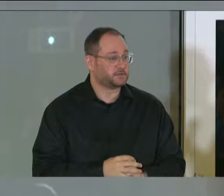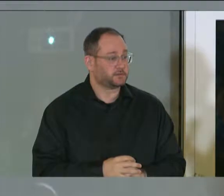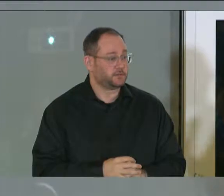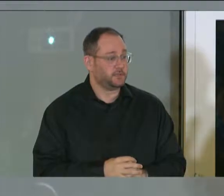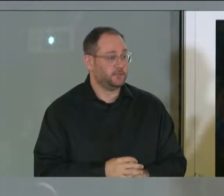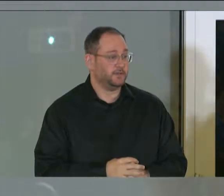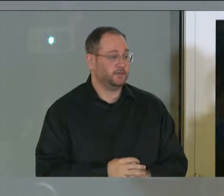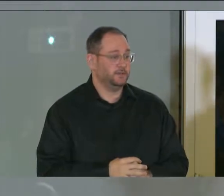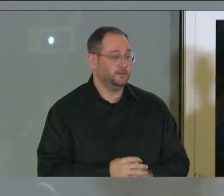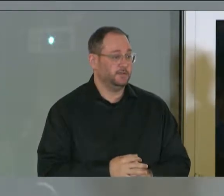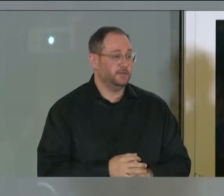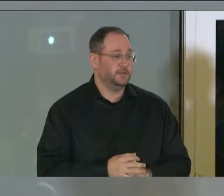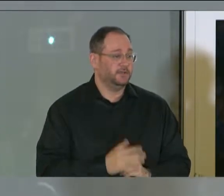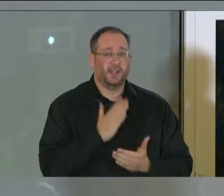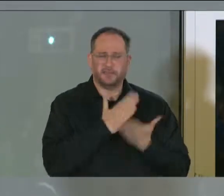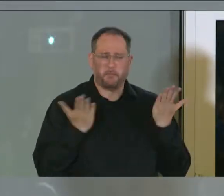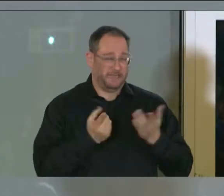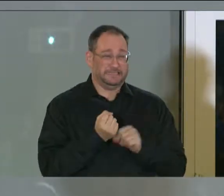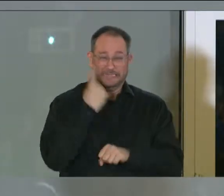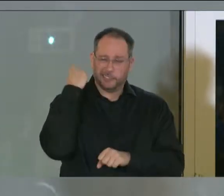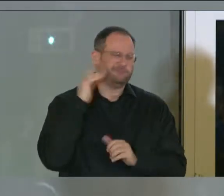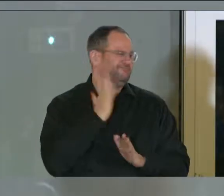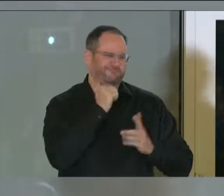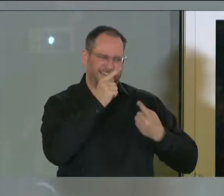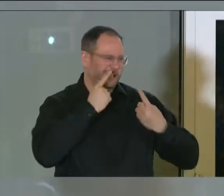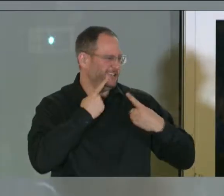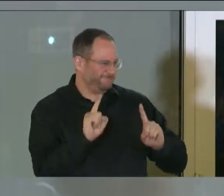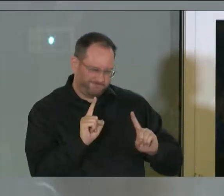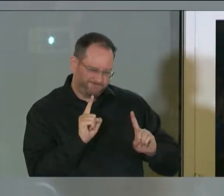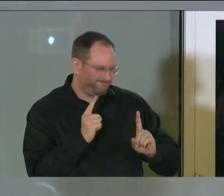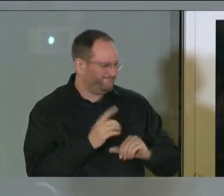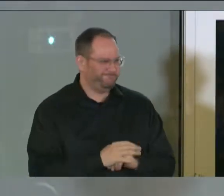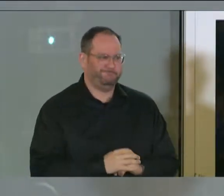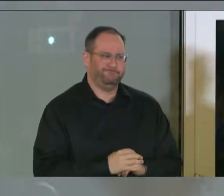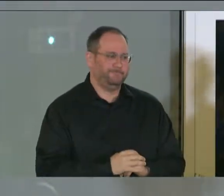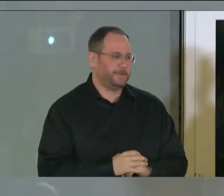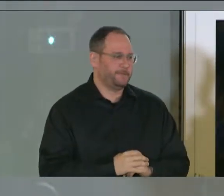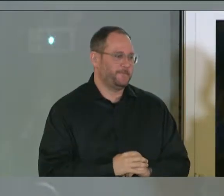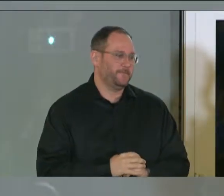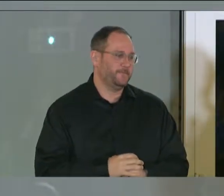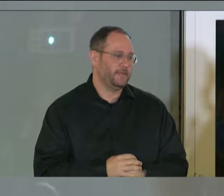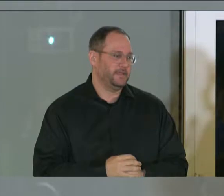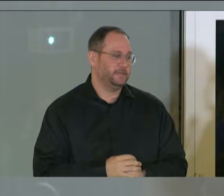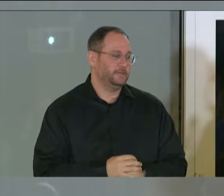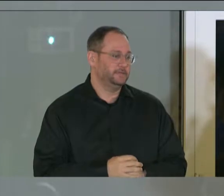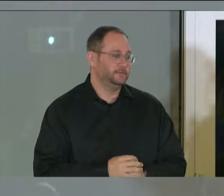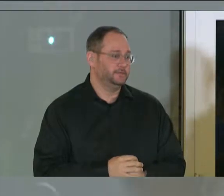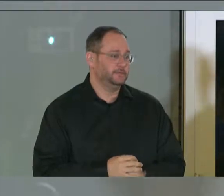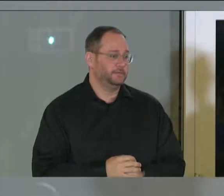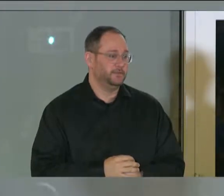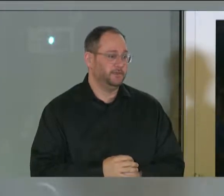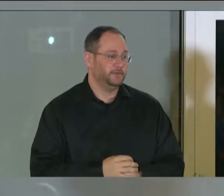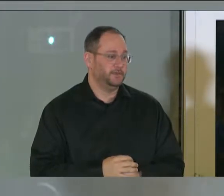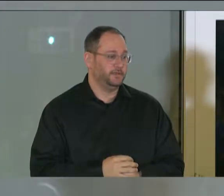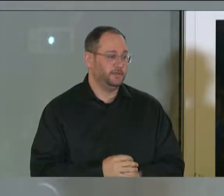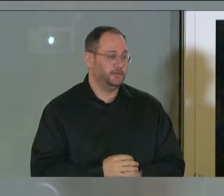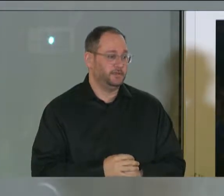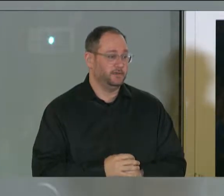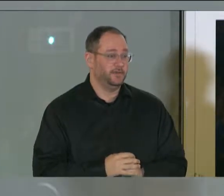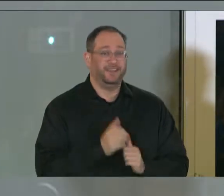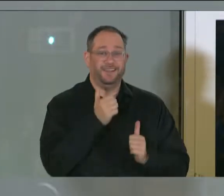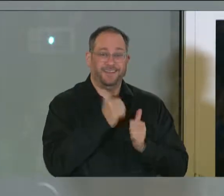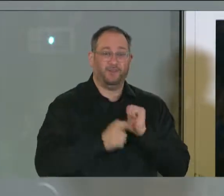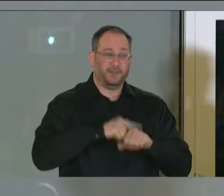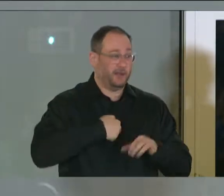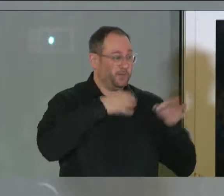and we scrap those and move in a different direction. Each time we're making those decisions is so